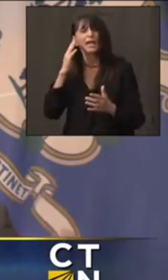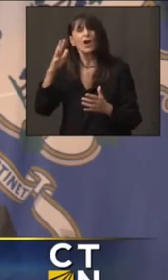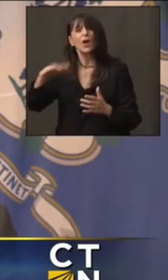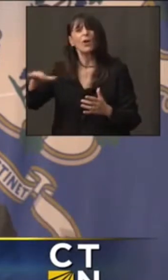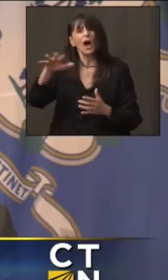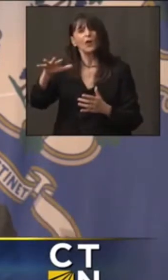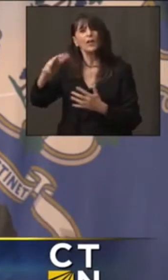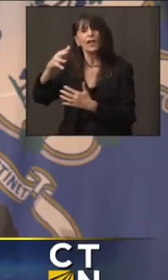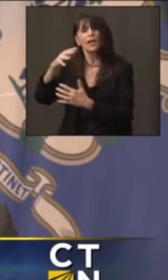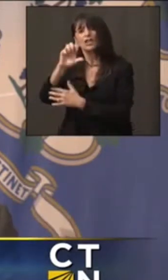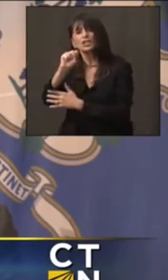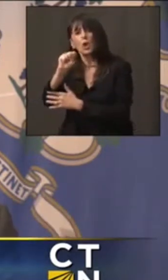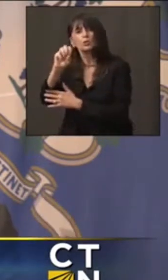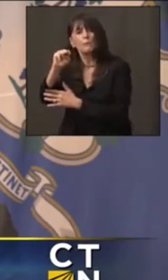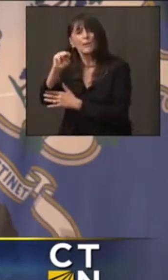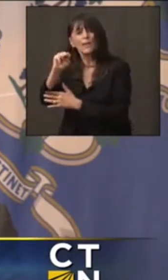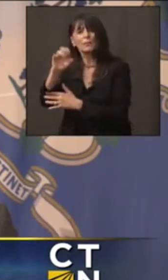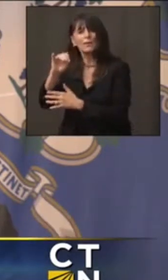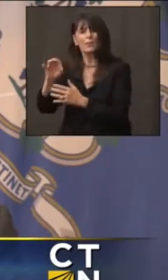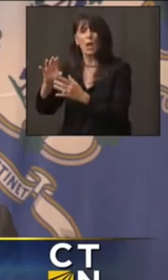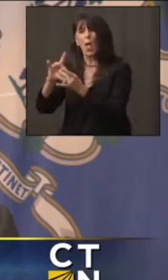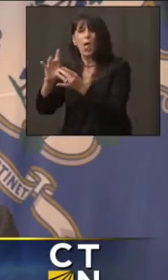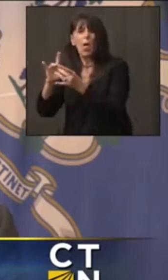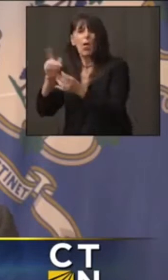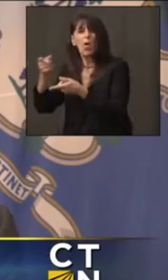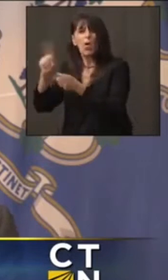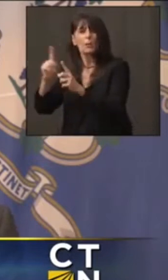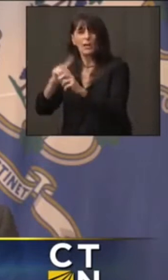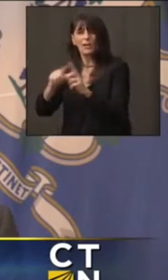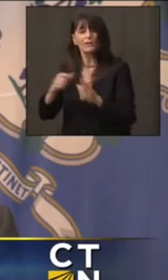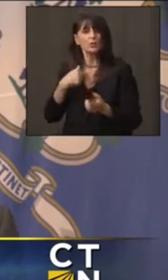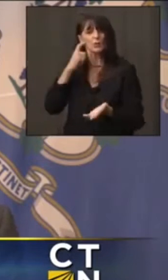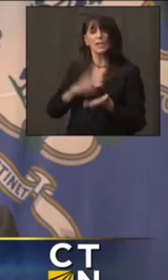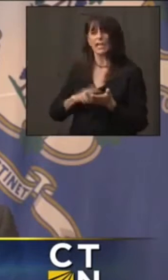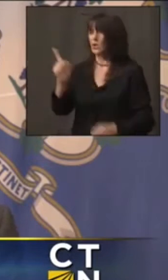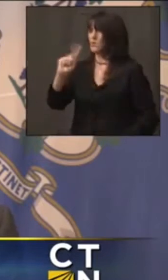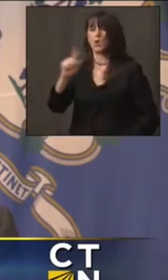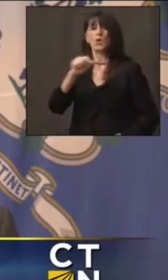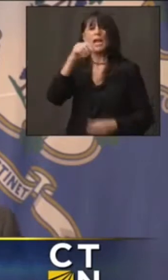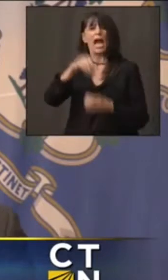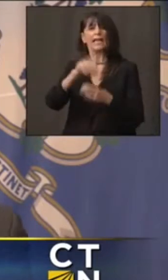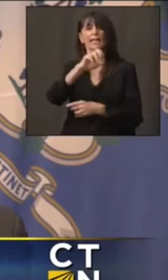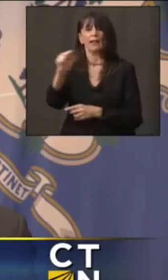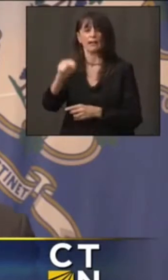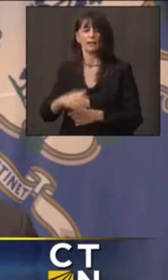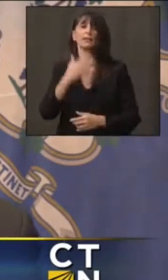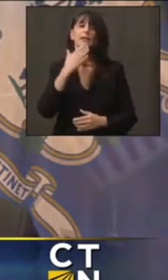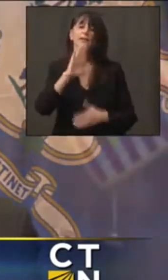social media, but I hope when you see it, stand up and say, not in our state. Thank you, everybody.